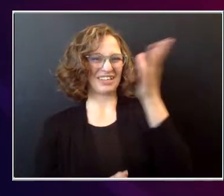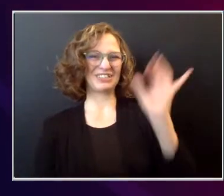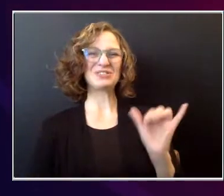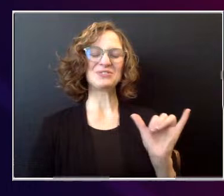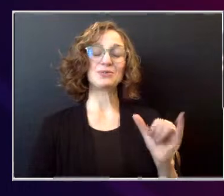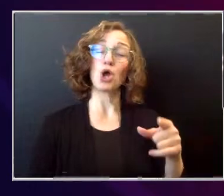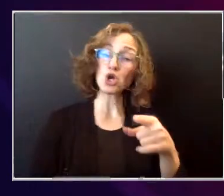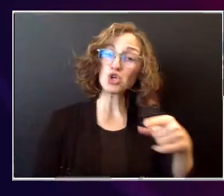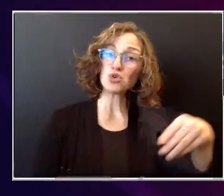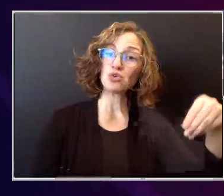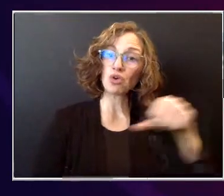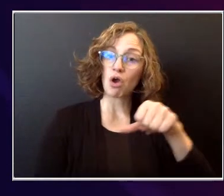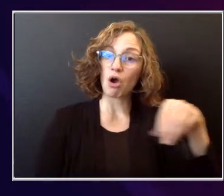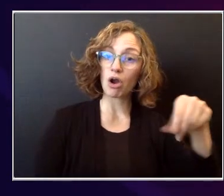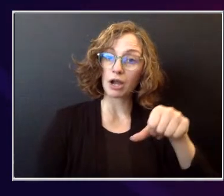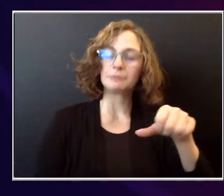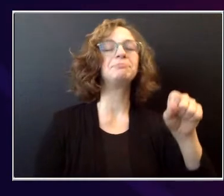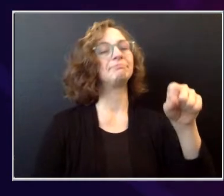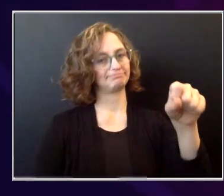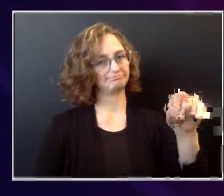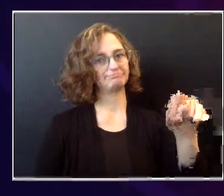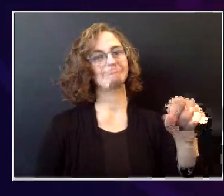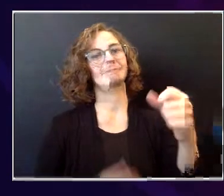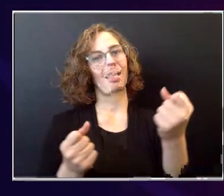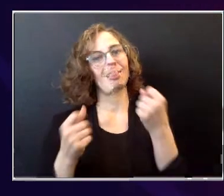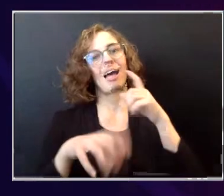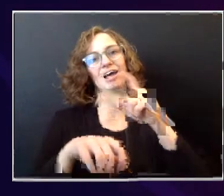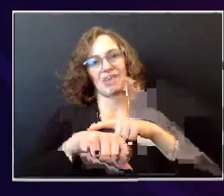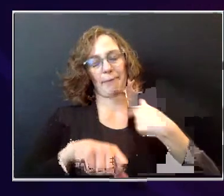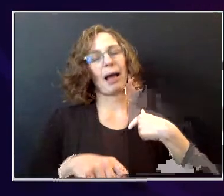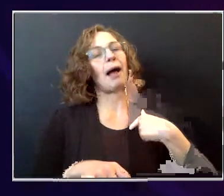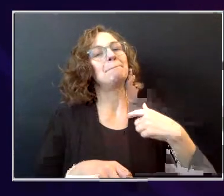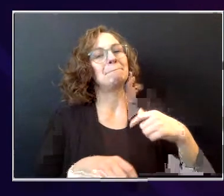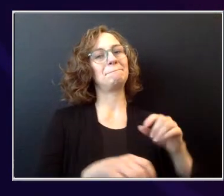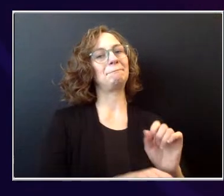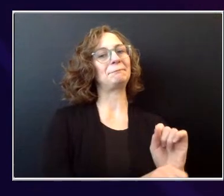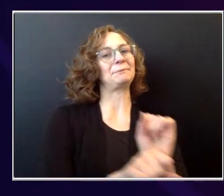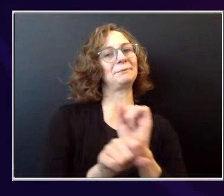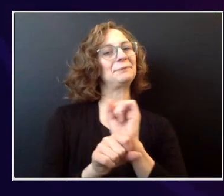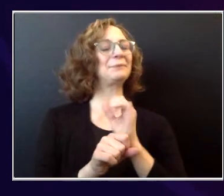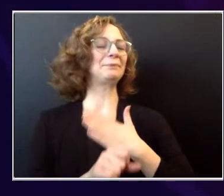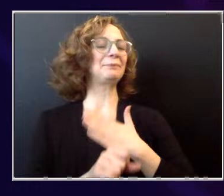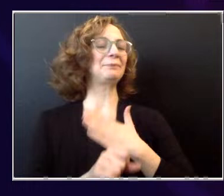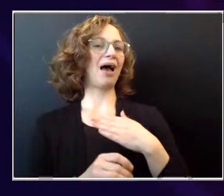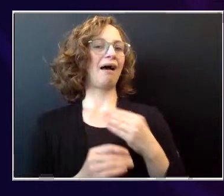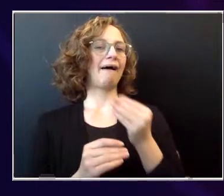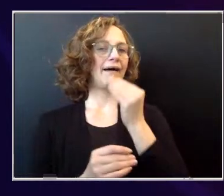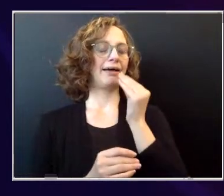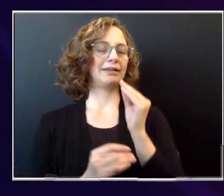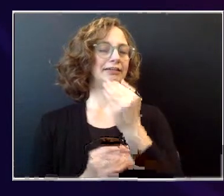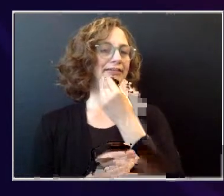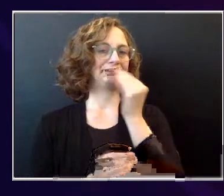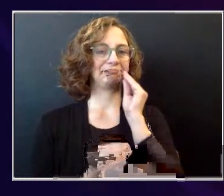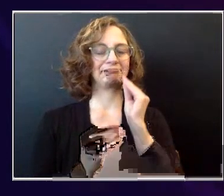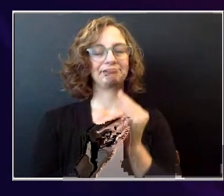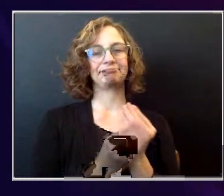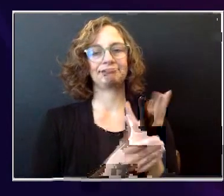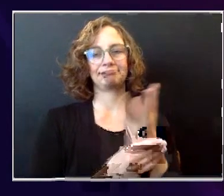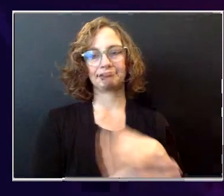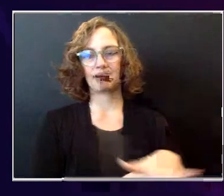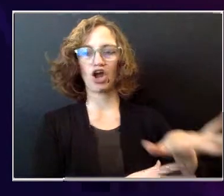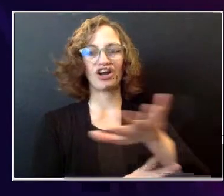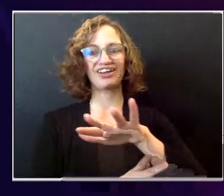I spend a lot of time working out in my flower beds during the summertime. It's just kind of my nice serenity place